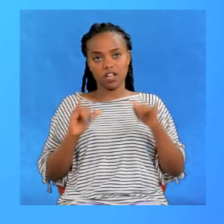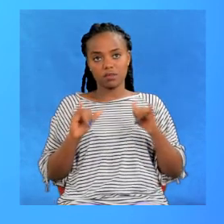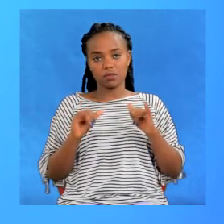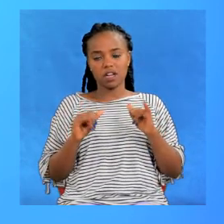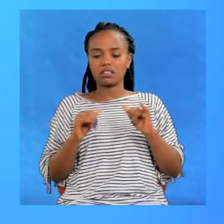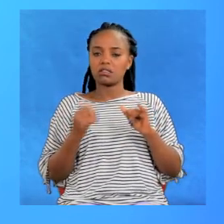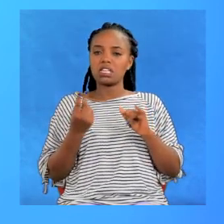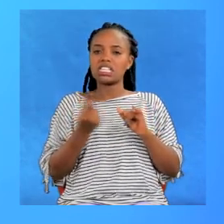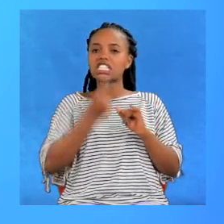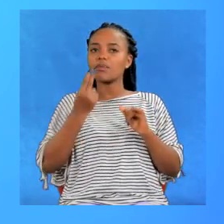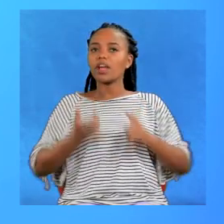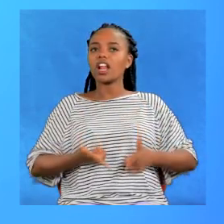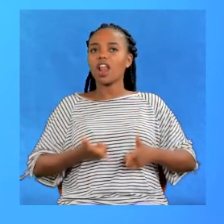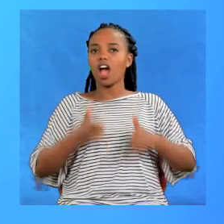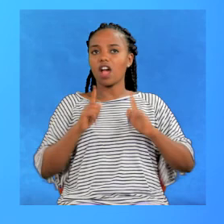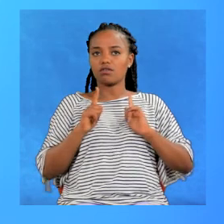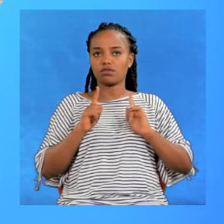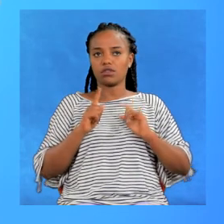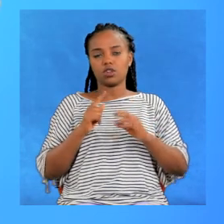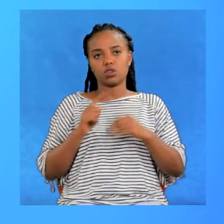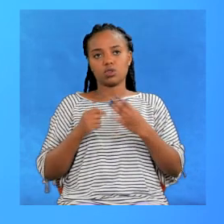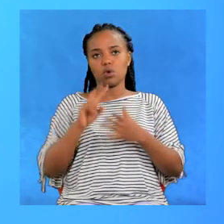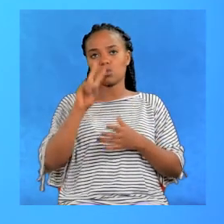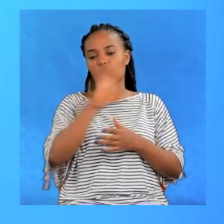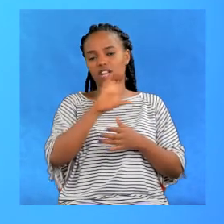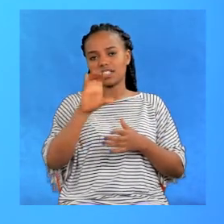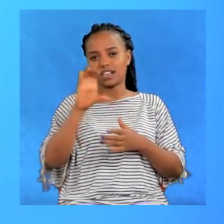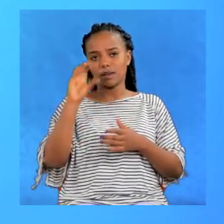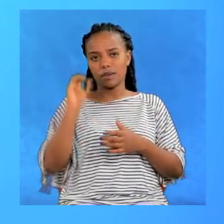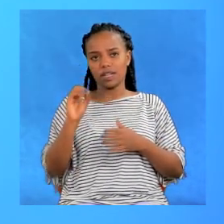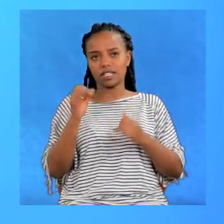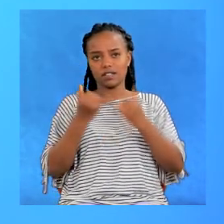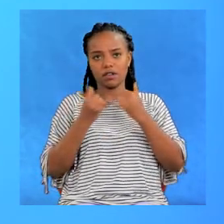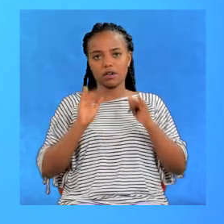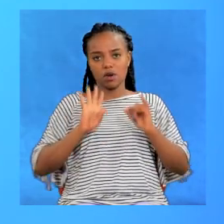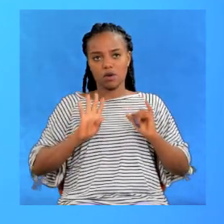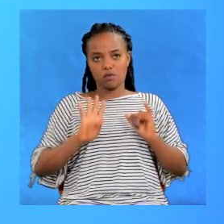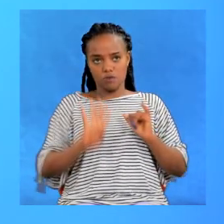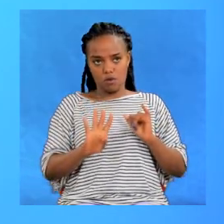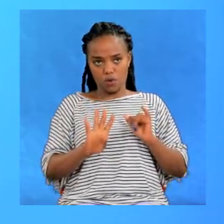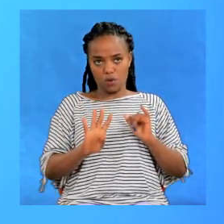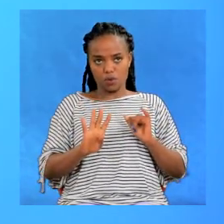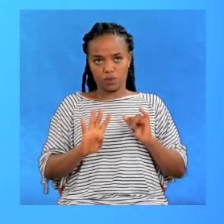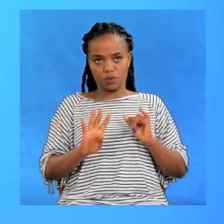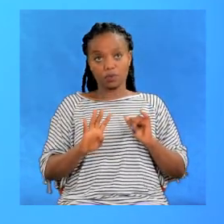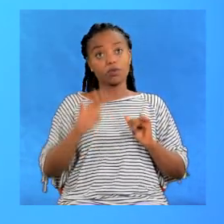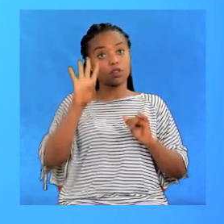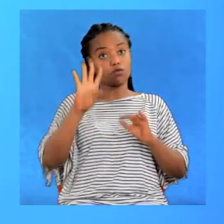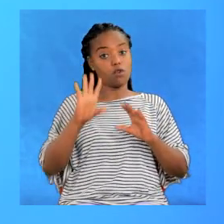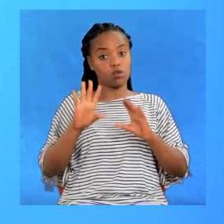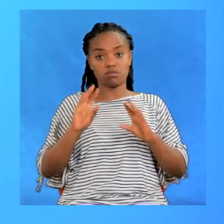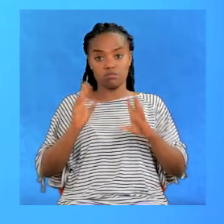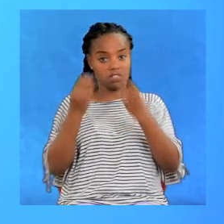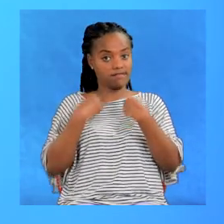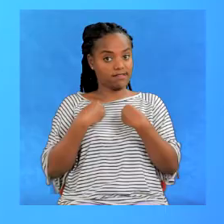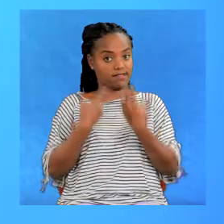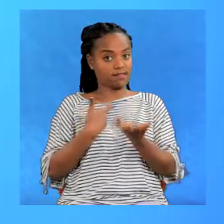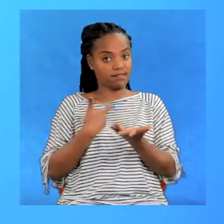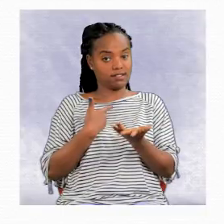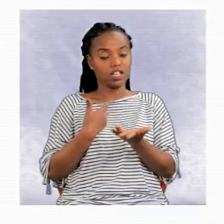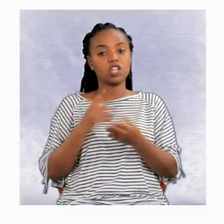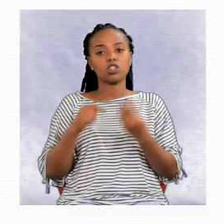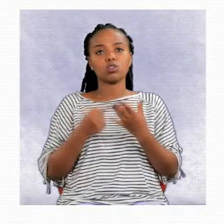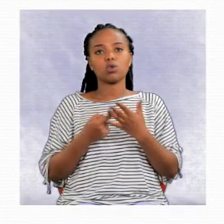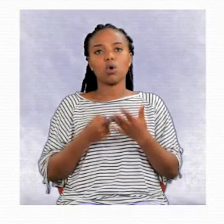by estimated life. 200% divided by the estimated life, here it is given to be 4 years. So when you